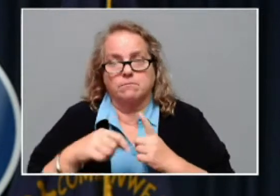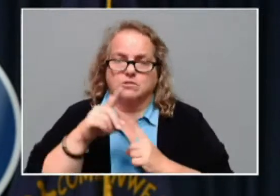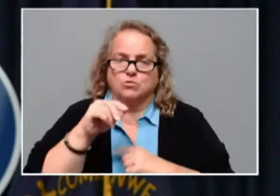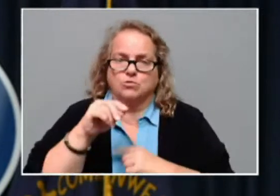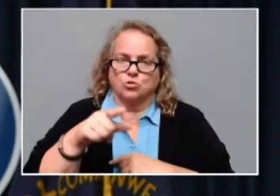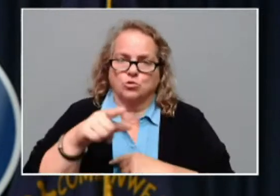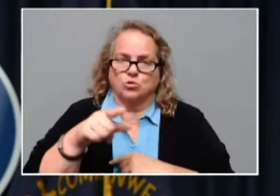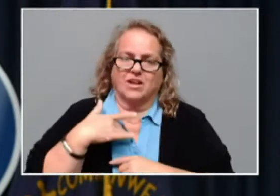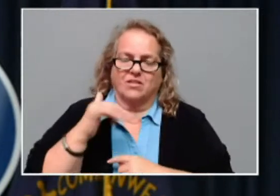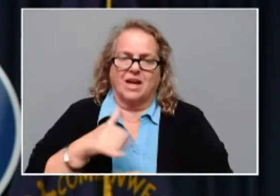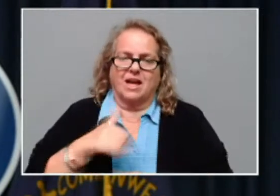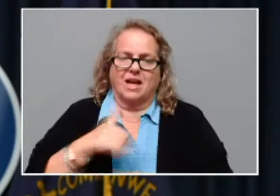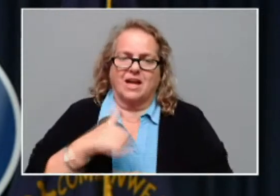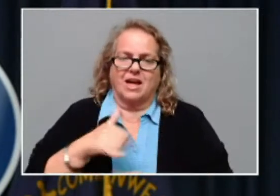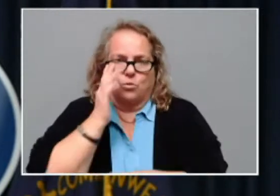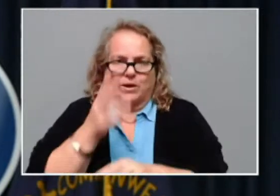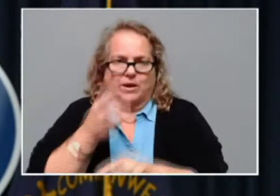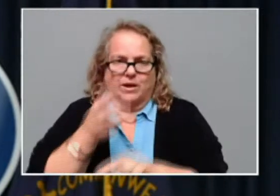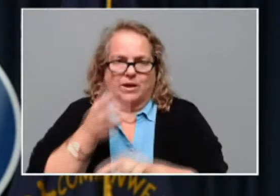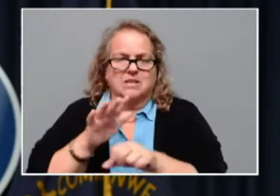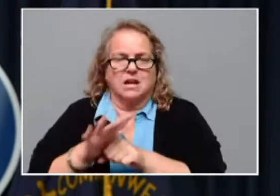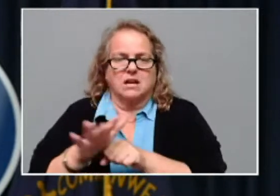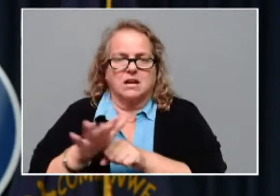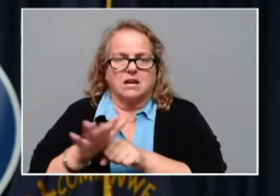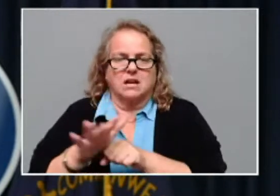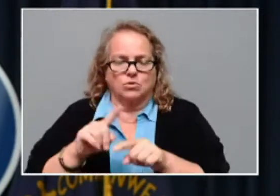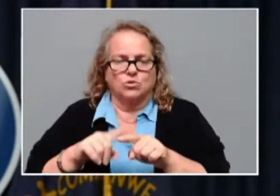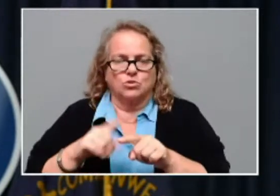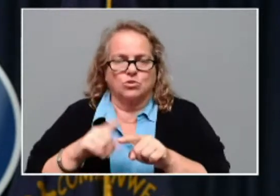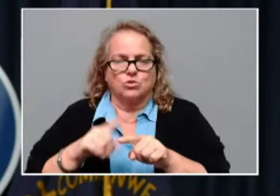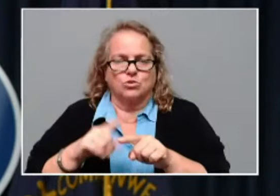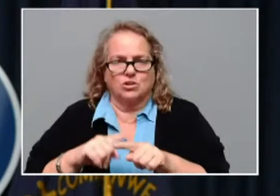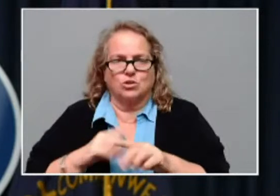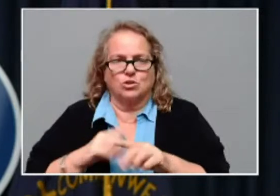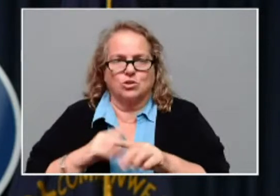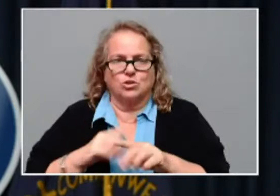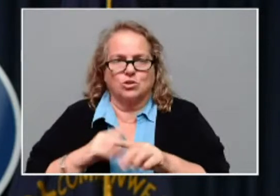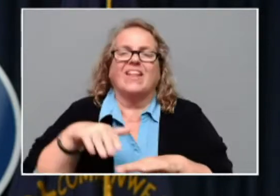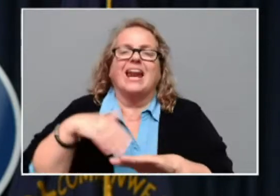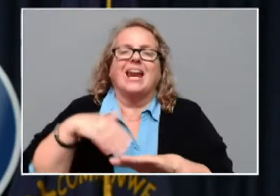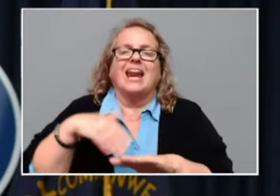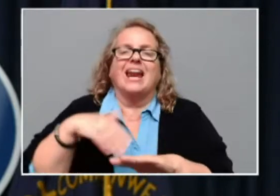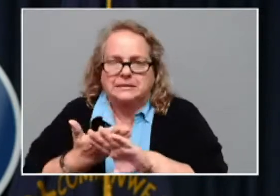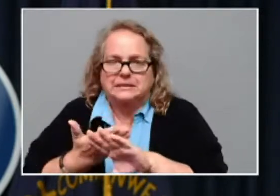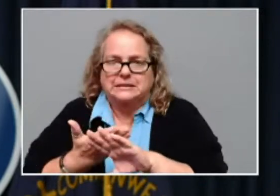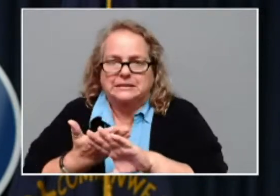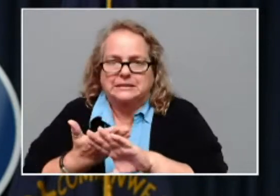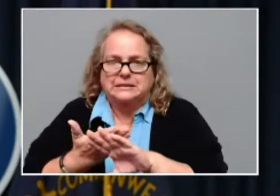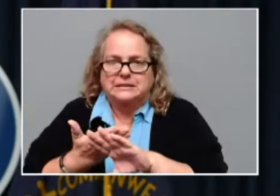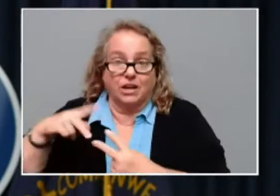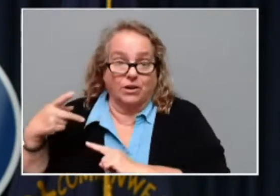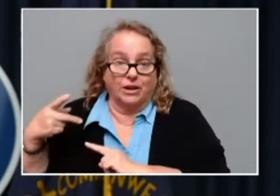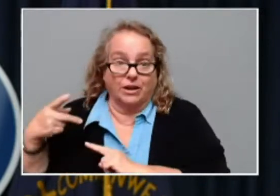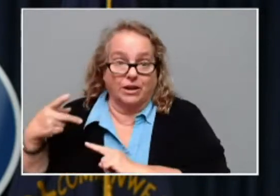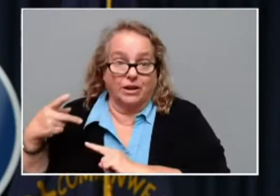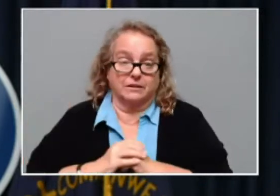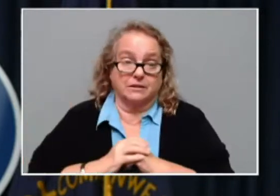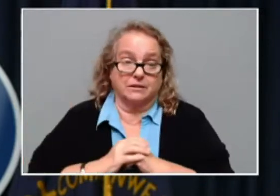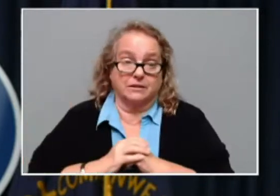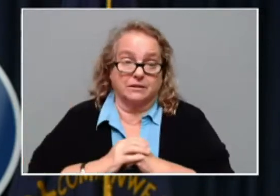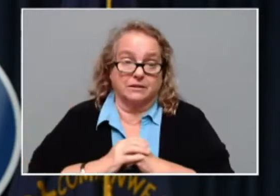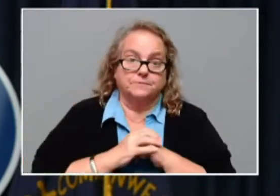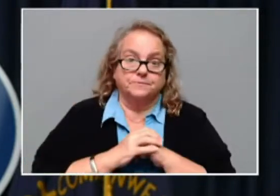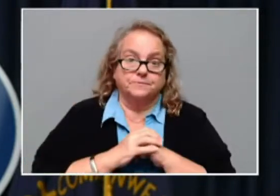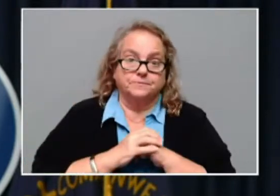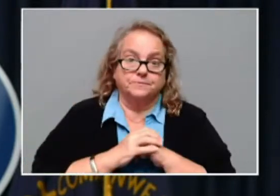increase enough to ward off what could be the next variant? So 18